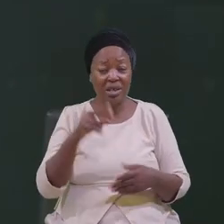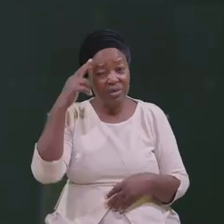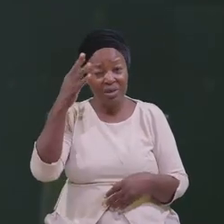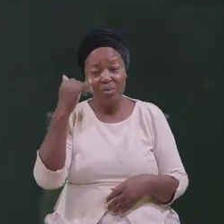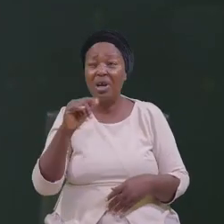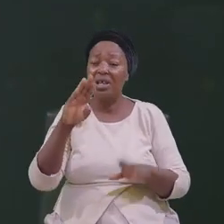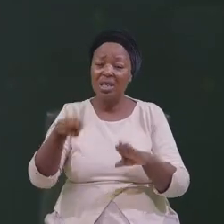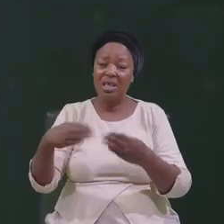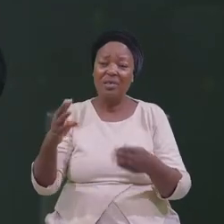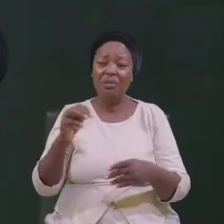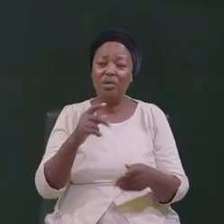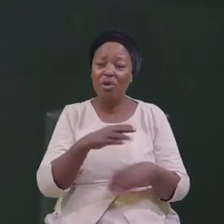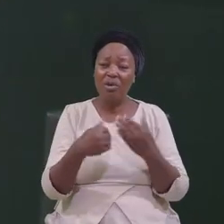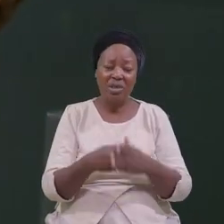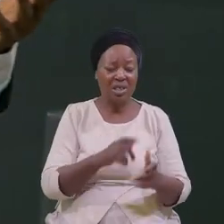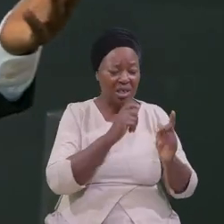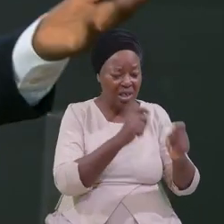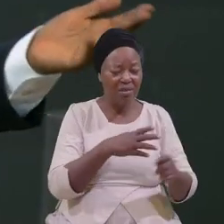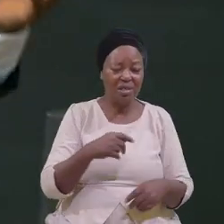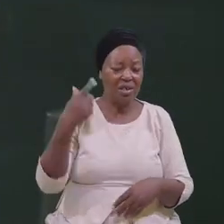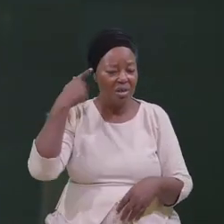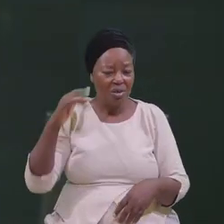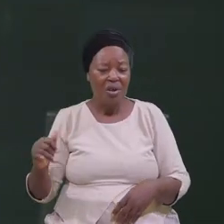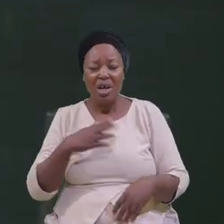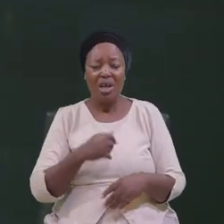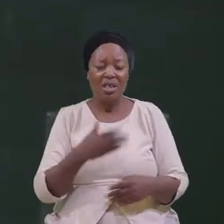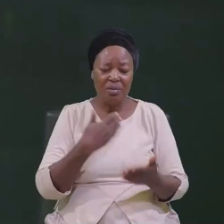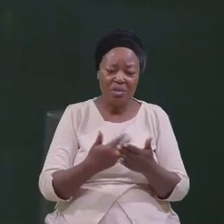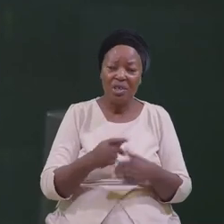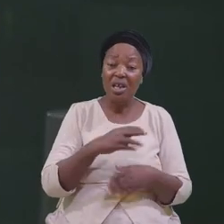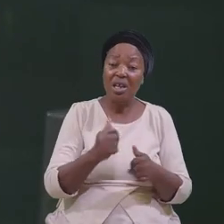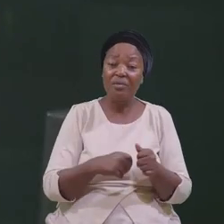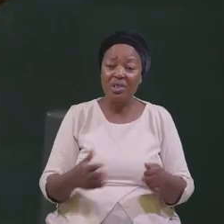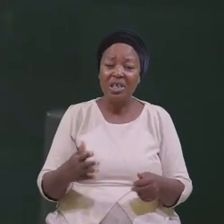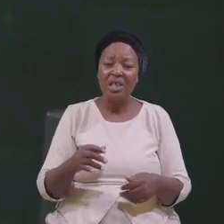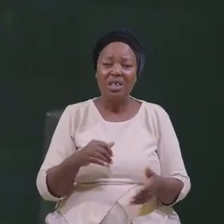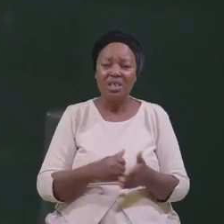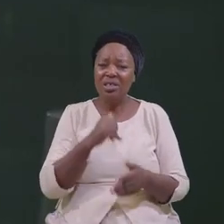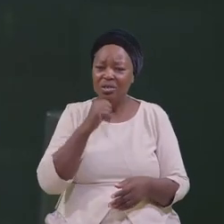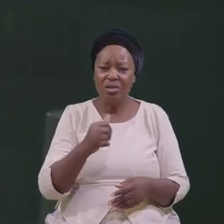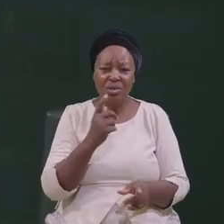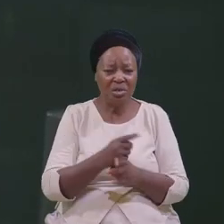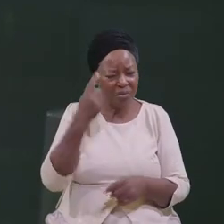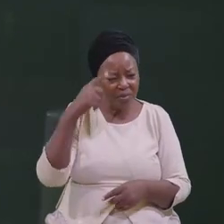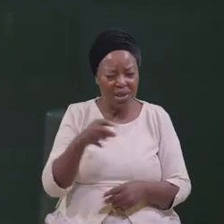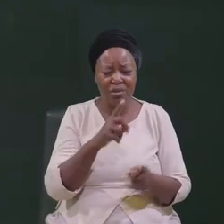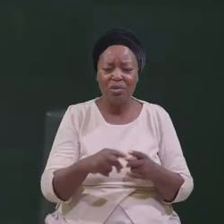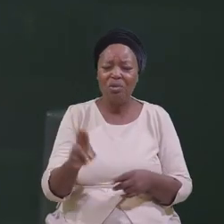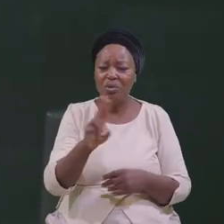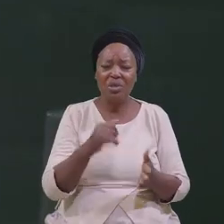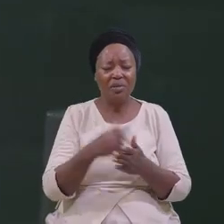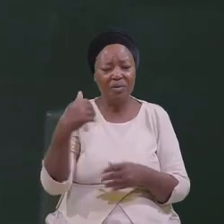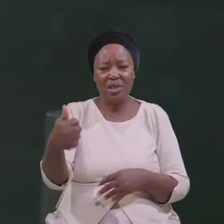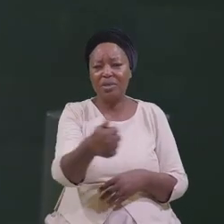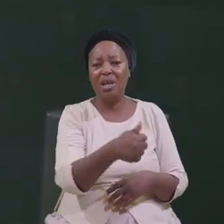them all the gifts and the gold and the money and the resources. It's not just for them to spend on themselves, it's to